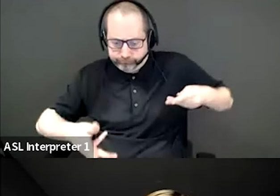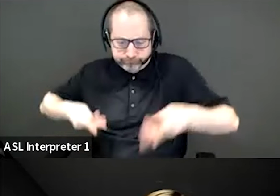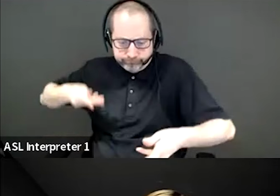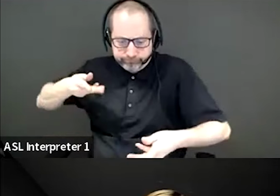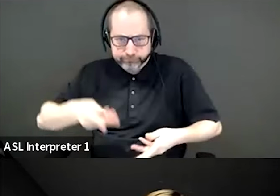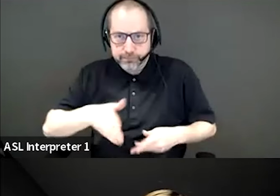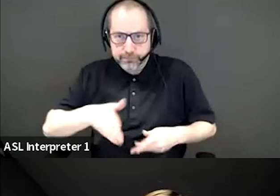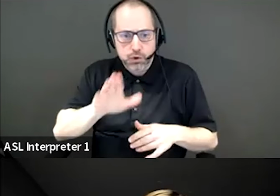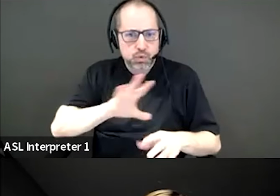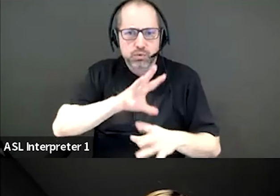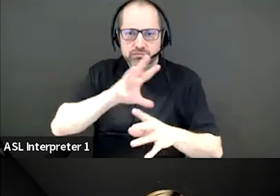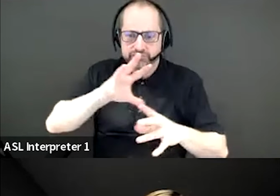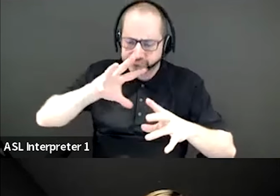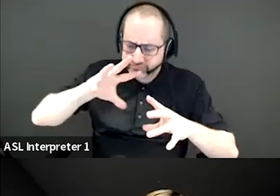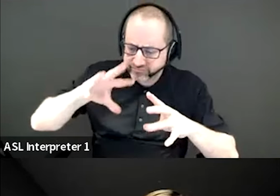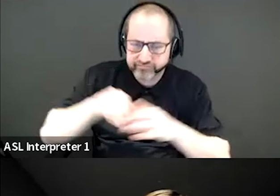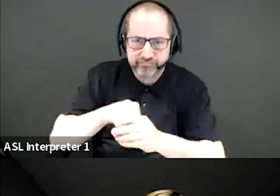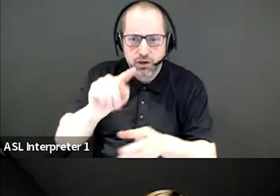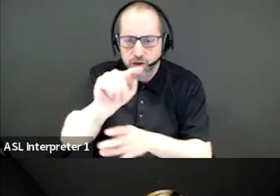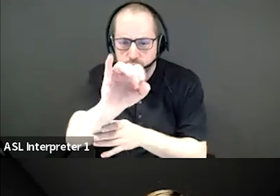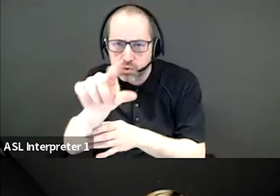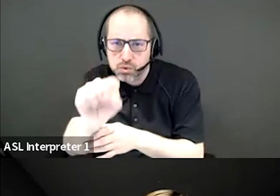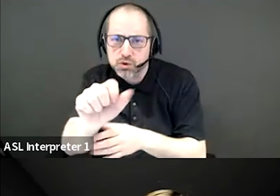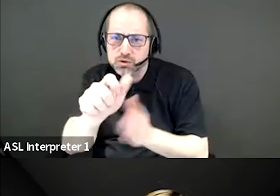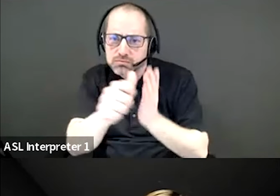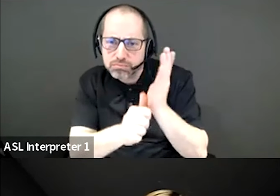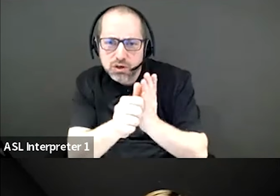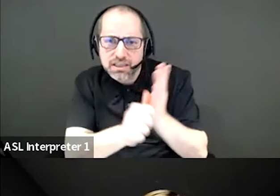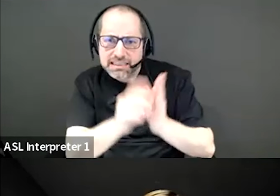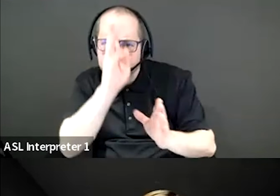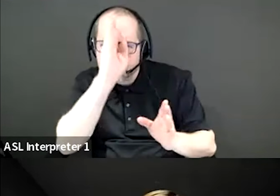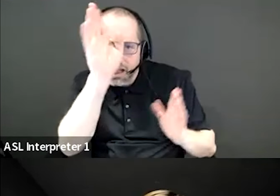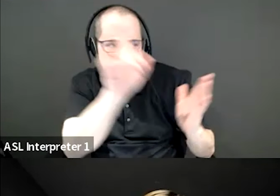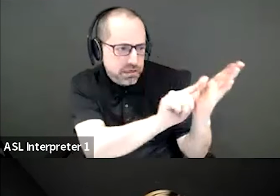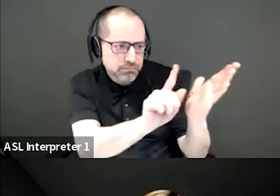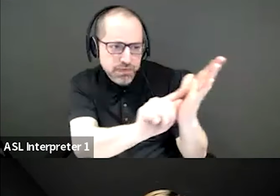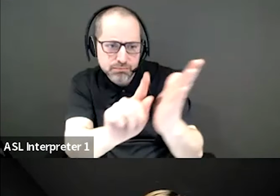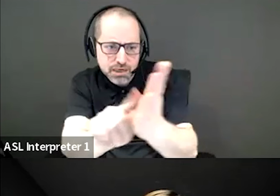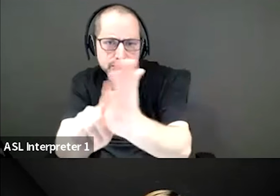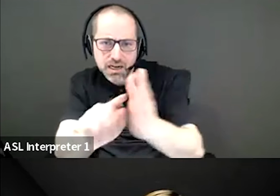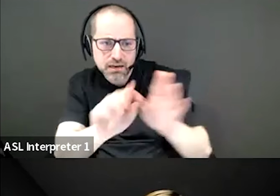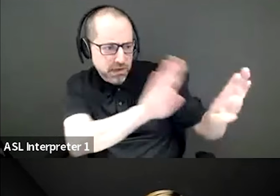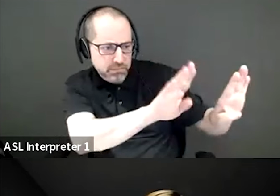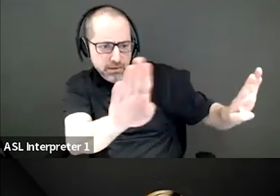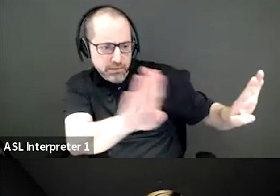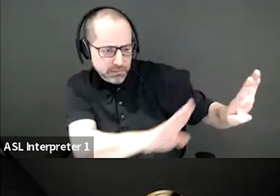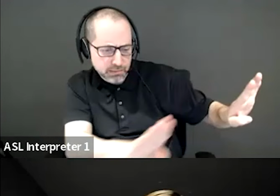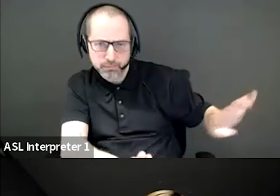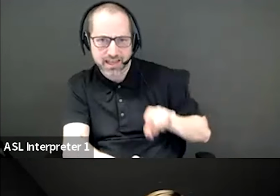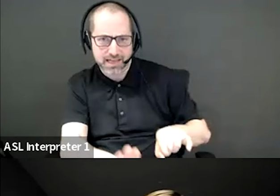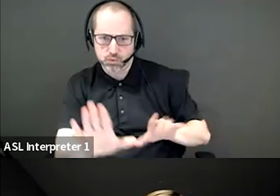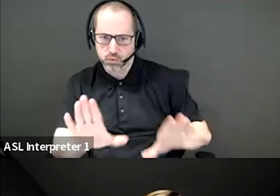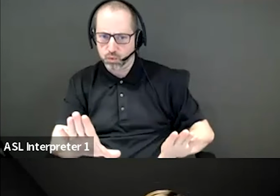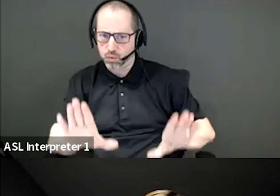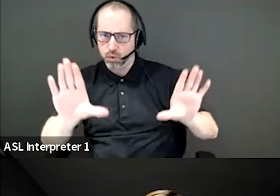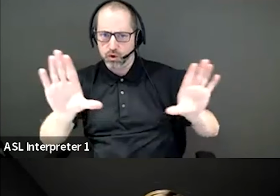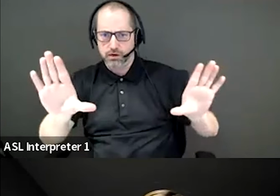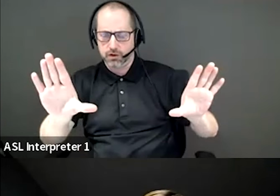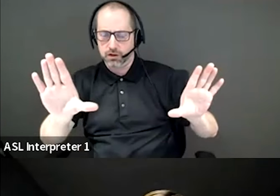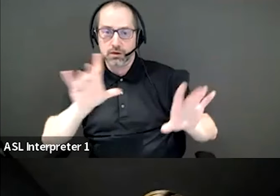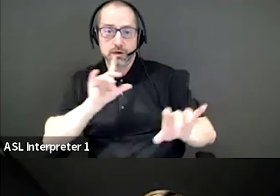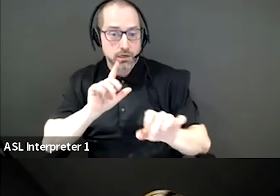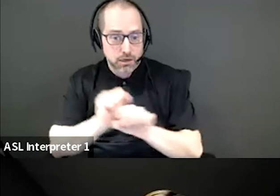tools and the things that you've developed, it truly is amazing. And it speaks to the fact that there were a lot